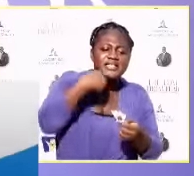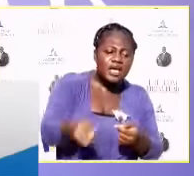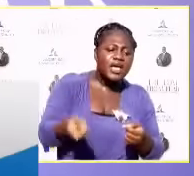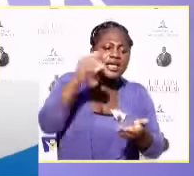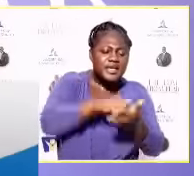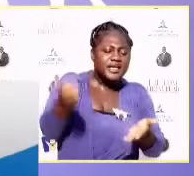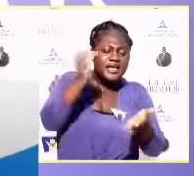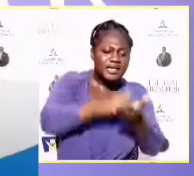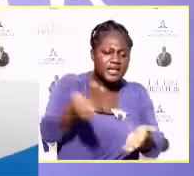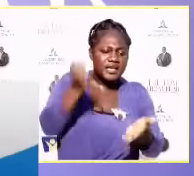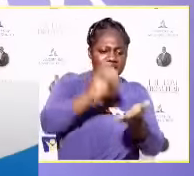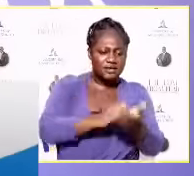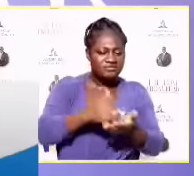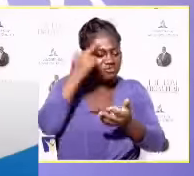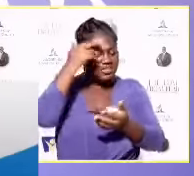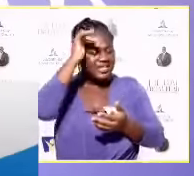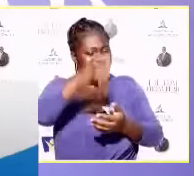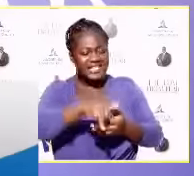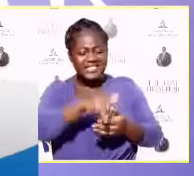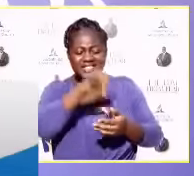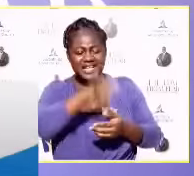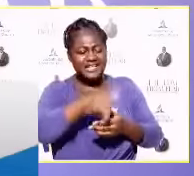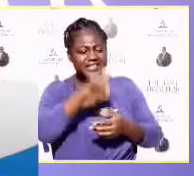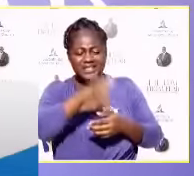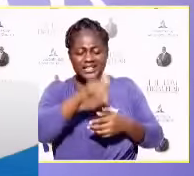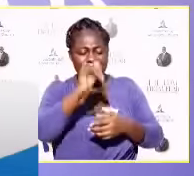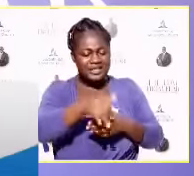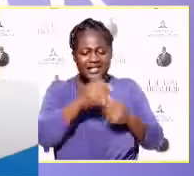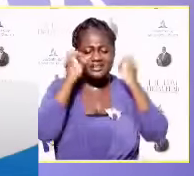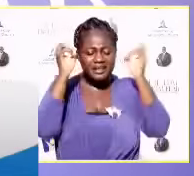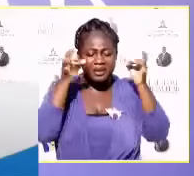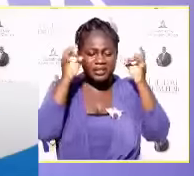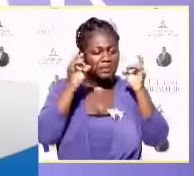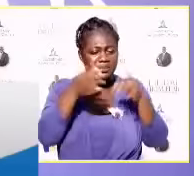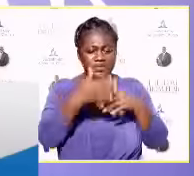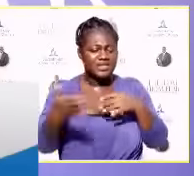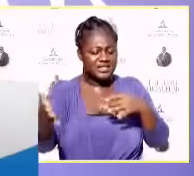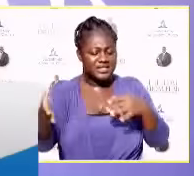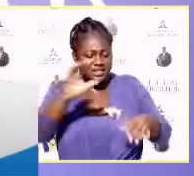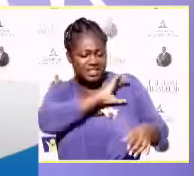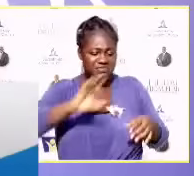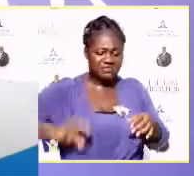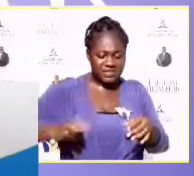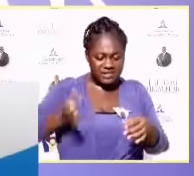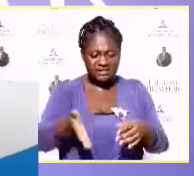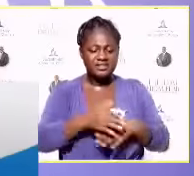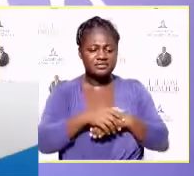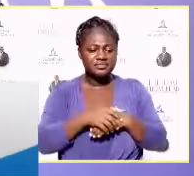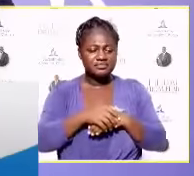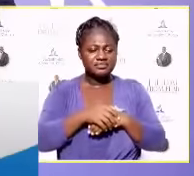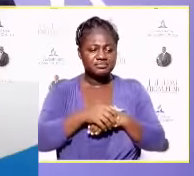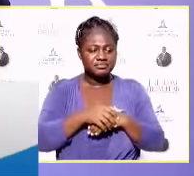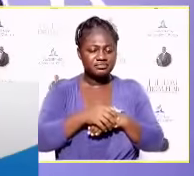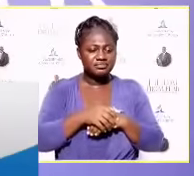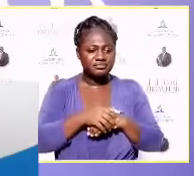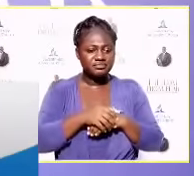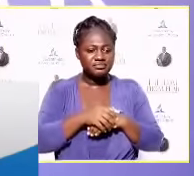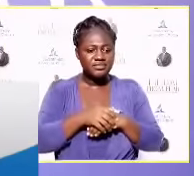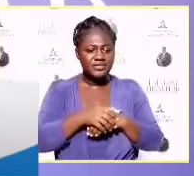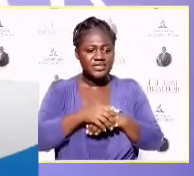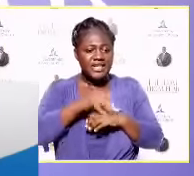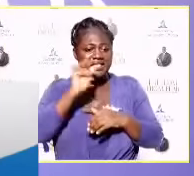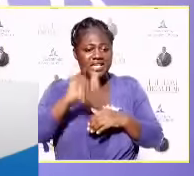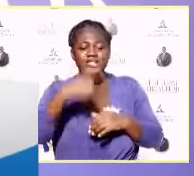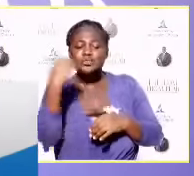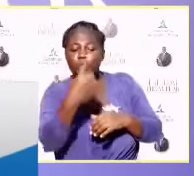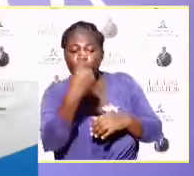Because it's a major problem for almost all of Christianity. And for some people, that's the only change they need to